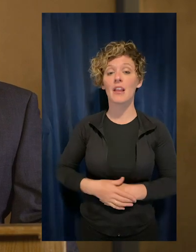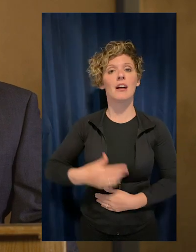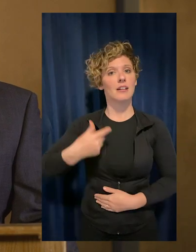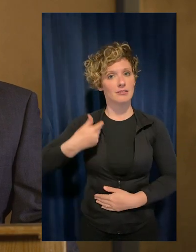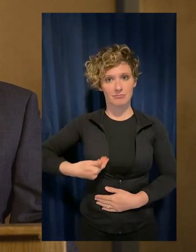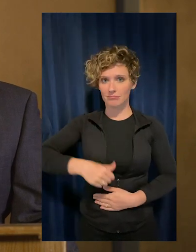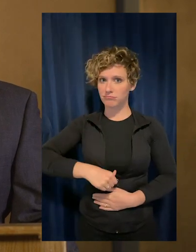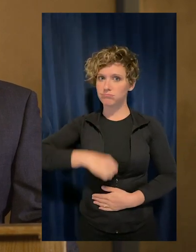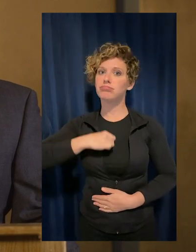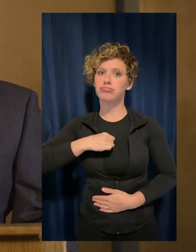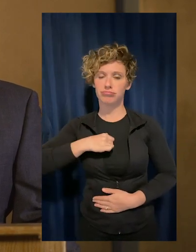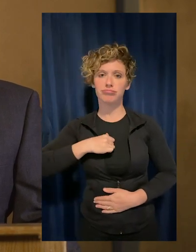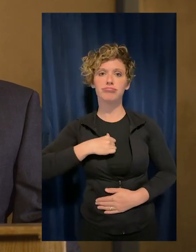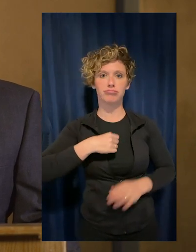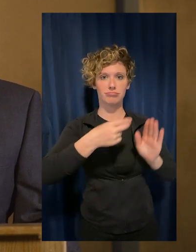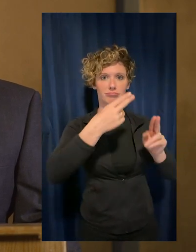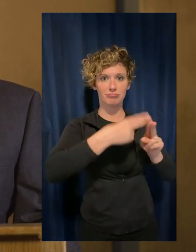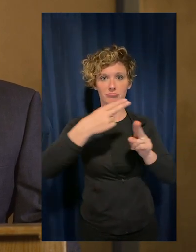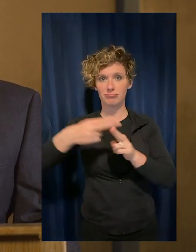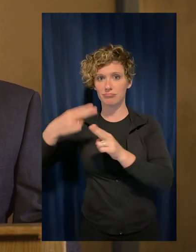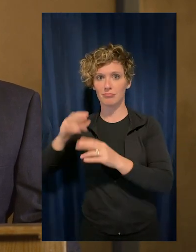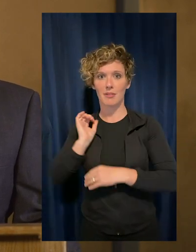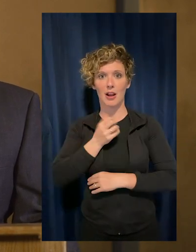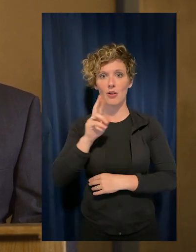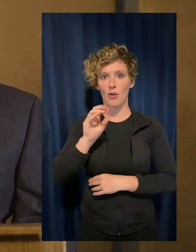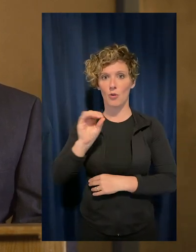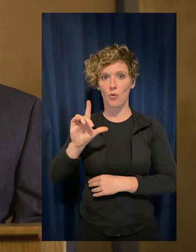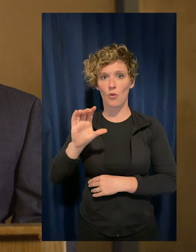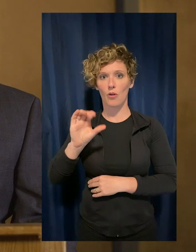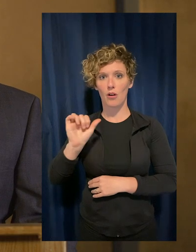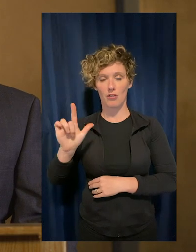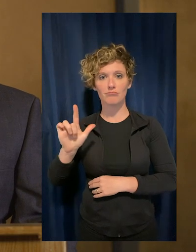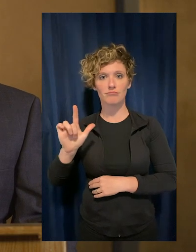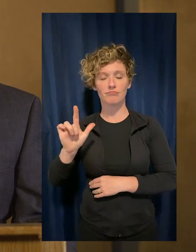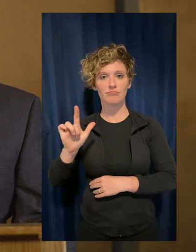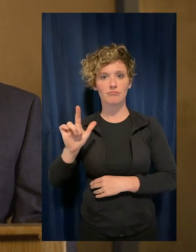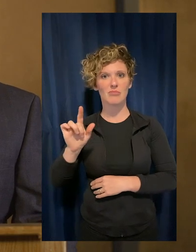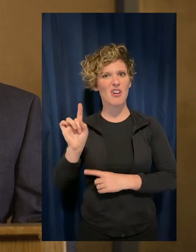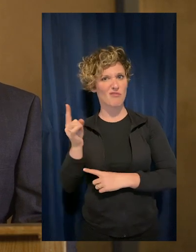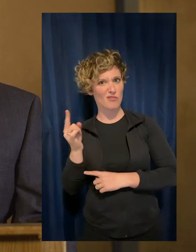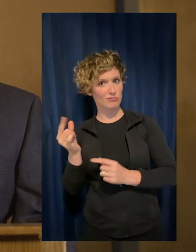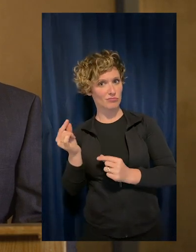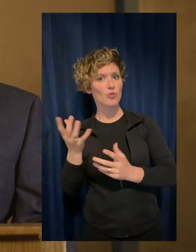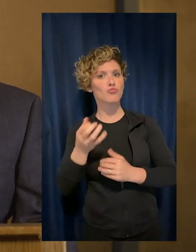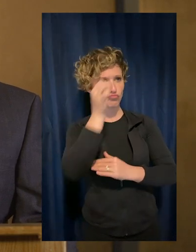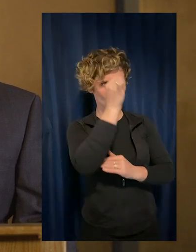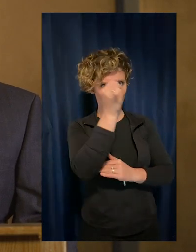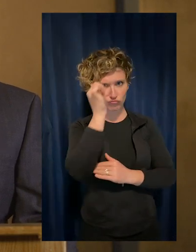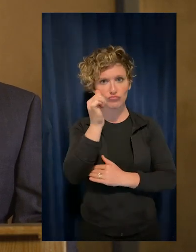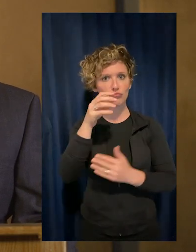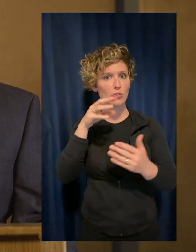tonight's graduate roll call. As we celebrate our graduates, we would like to take this opportunity to recognize students who made academic excellence